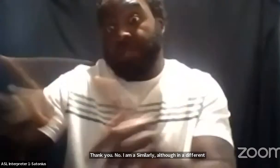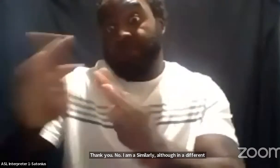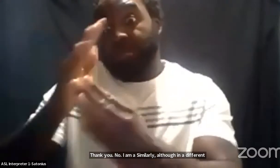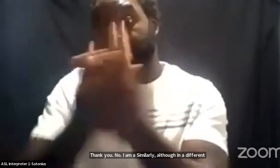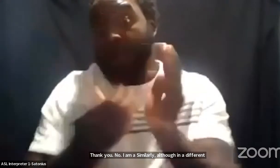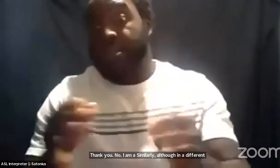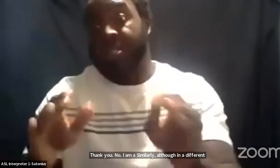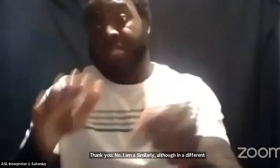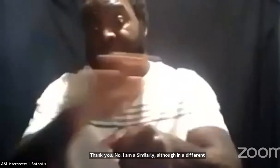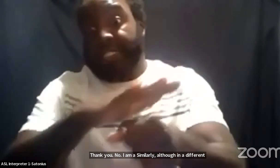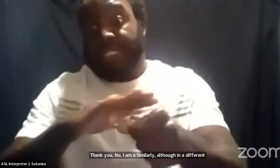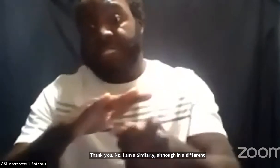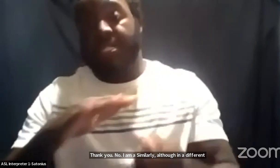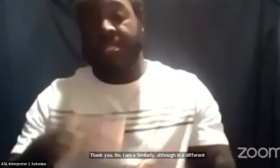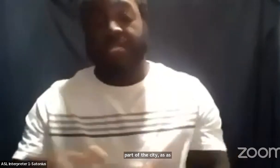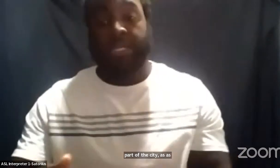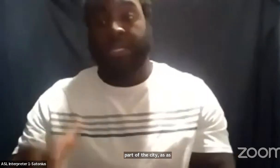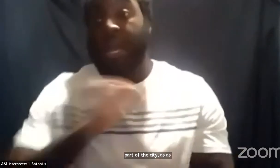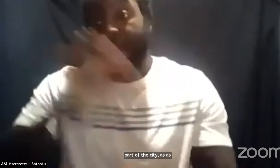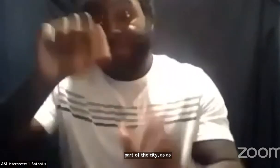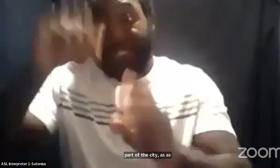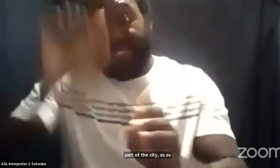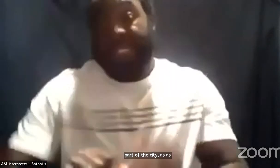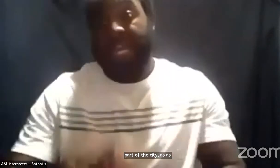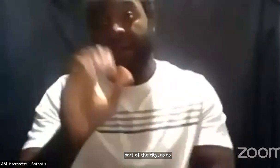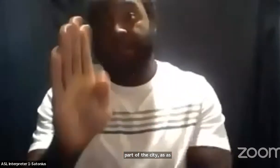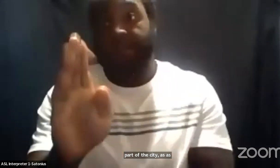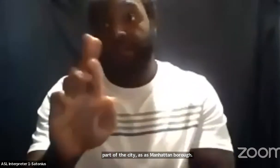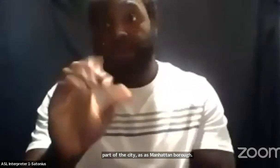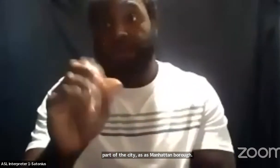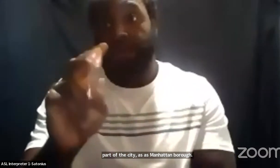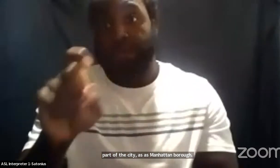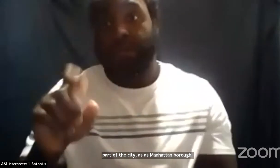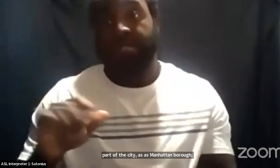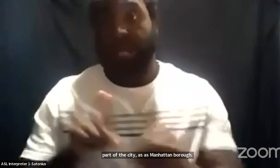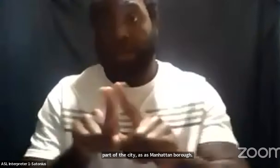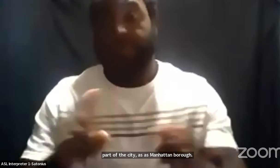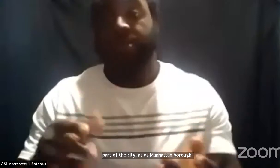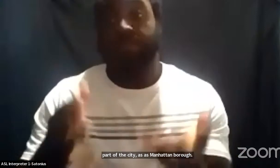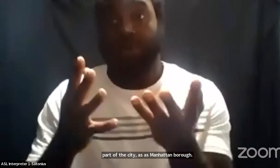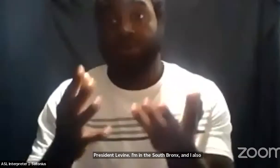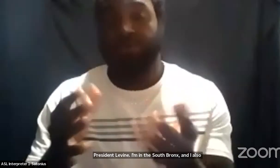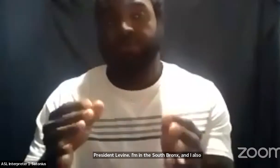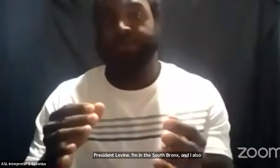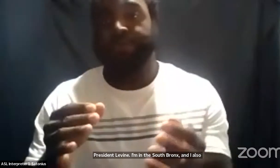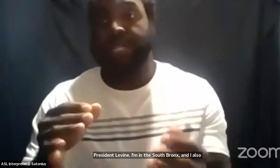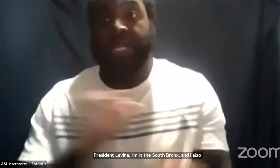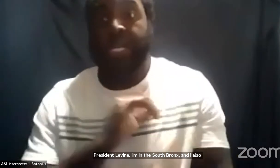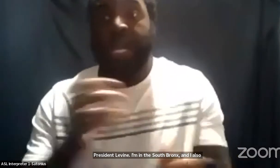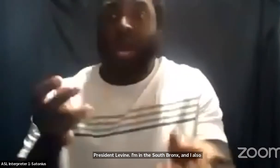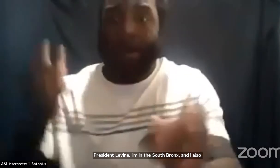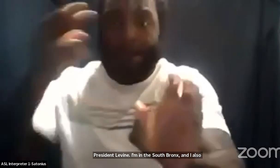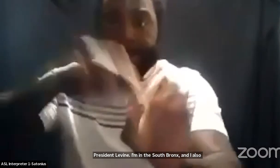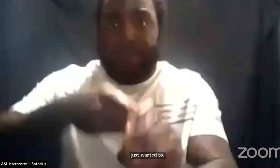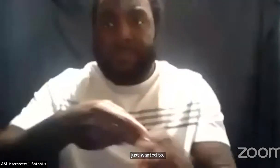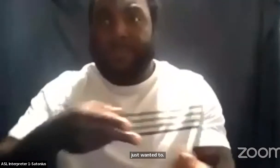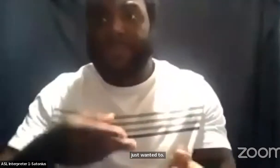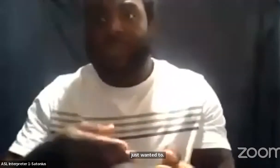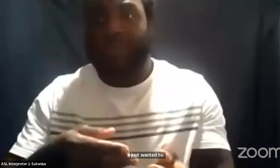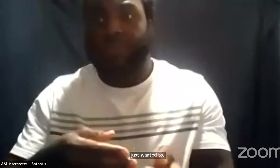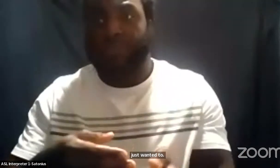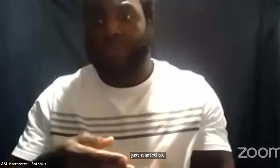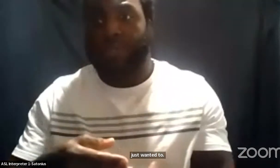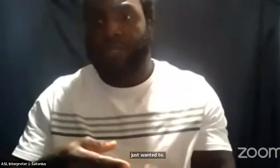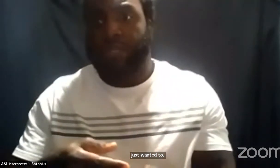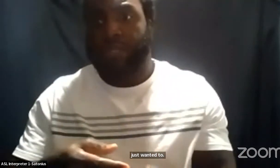Manhattan Borough President Levine. I'm in the South Bronx. And I also just wanted to, well, actually, I'm hopping in just to listen to the